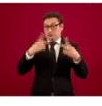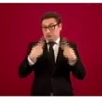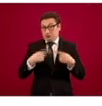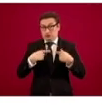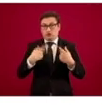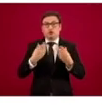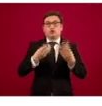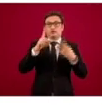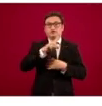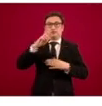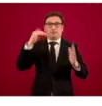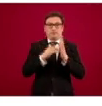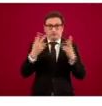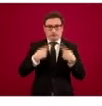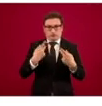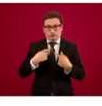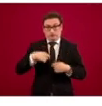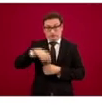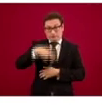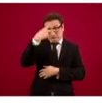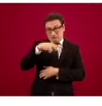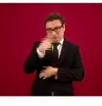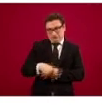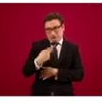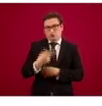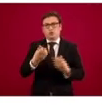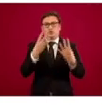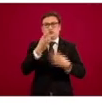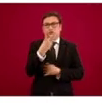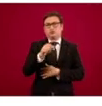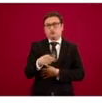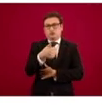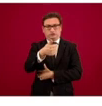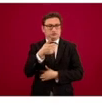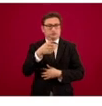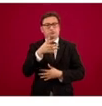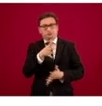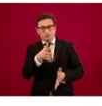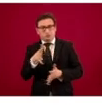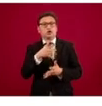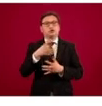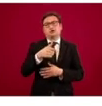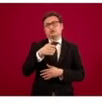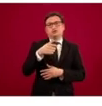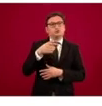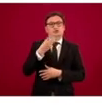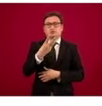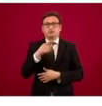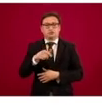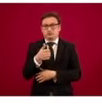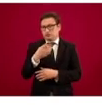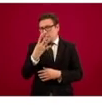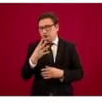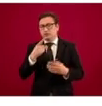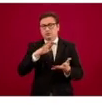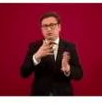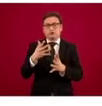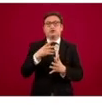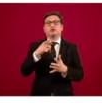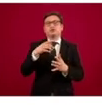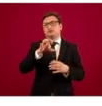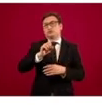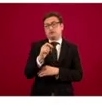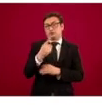analyzed, taking into account the population within each state. And what we are referring to is the incidence